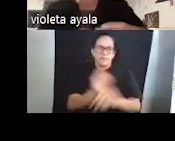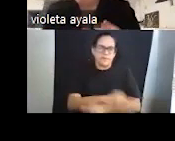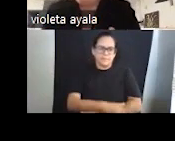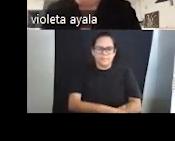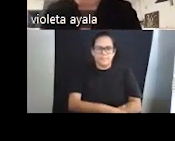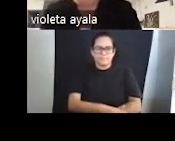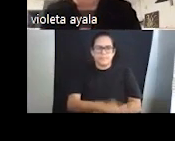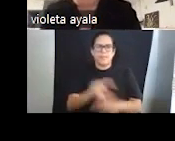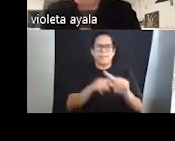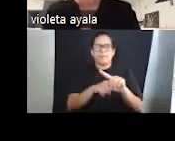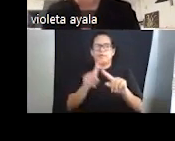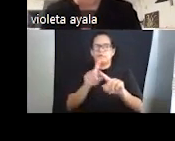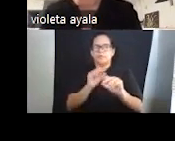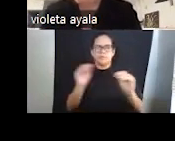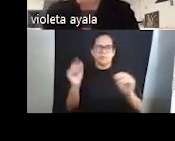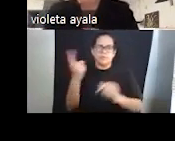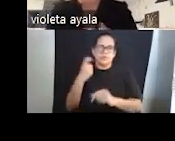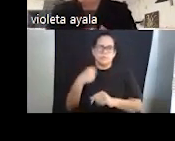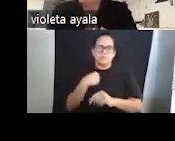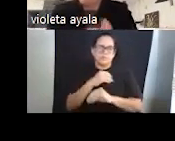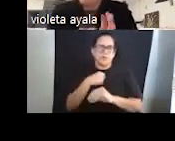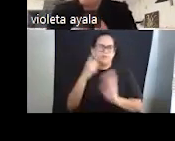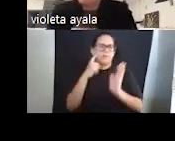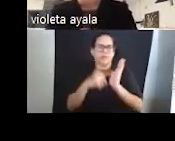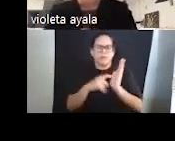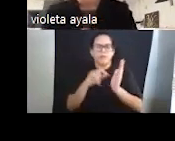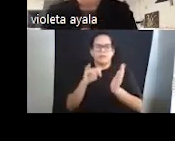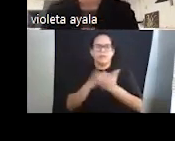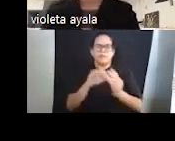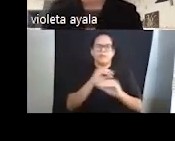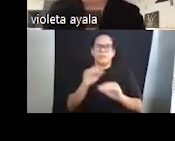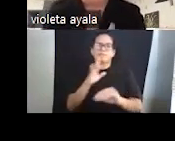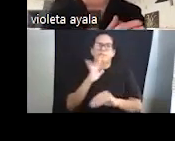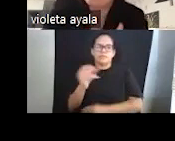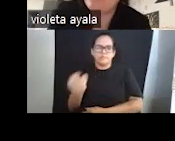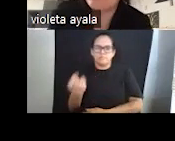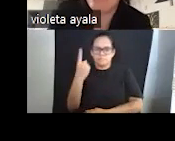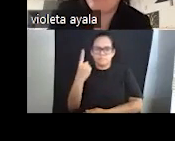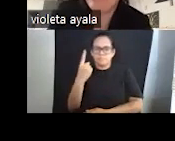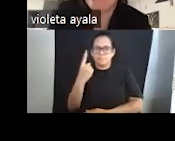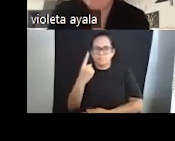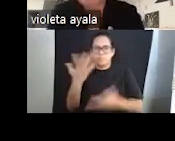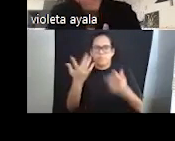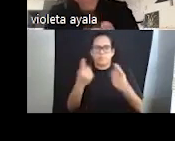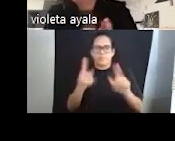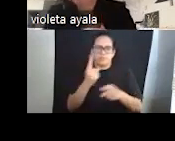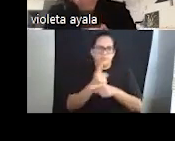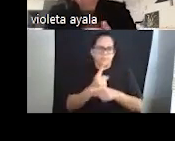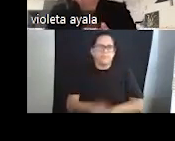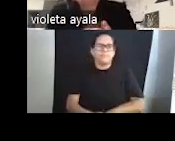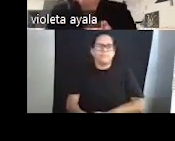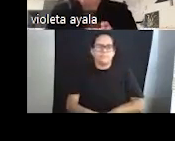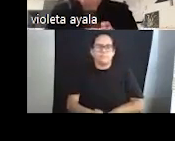but no one questioned me because no one, I realized then no one really understood what was happening, right? No